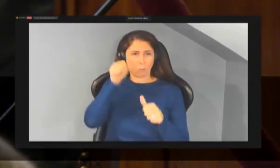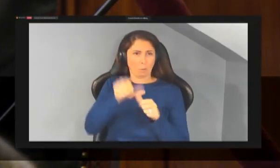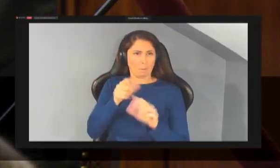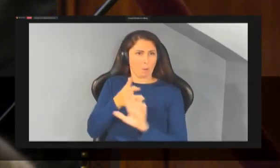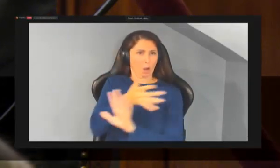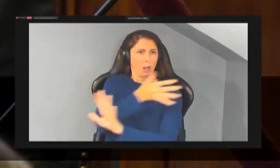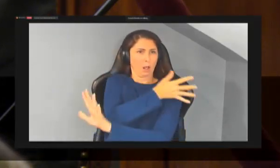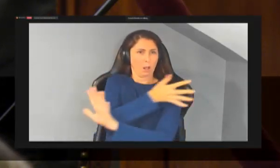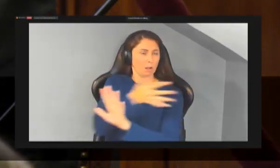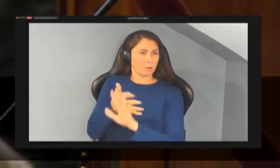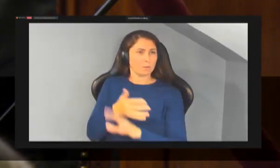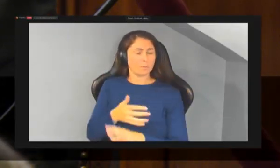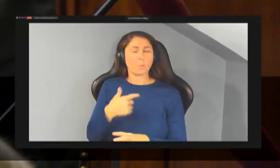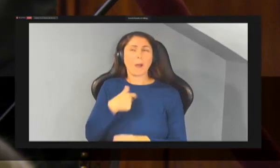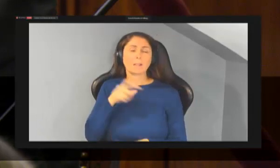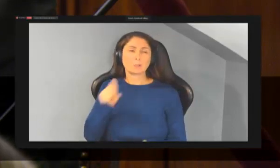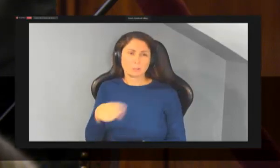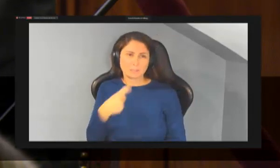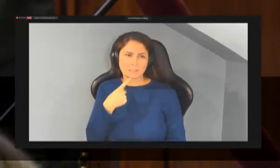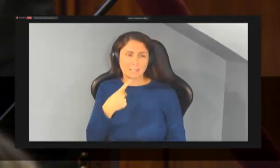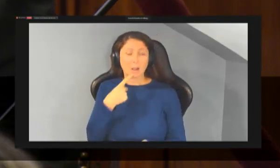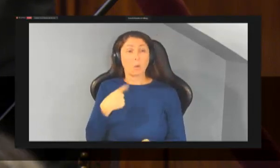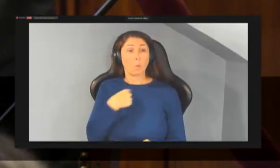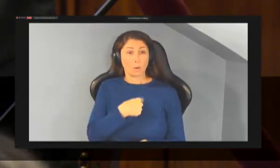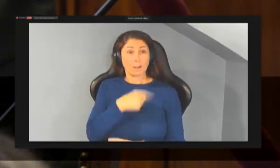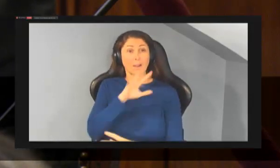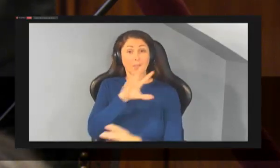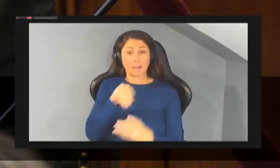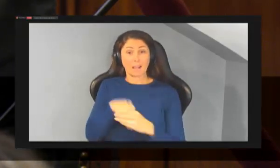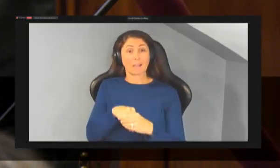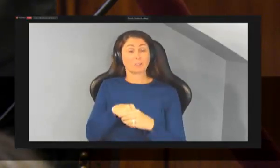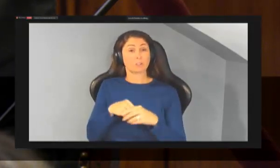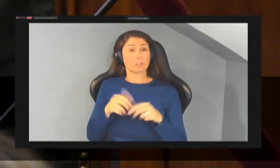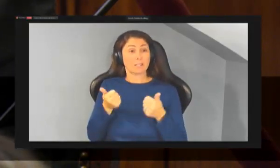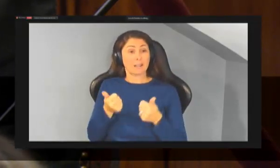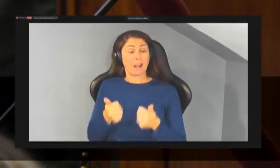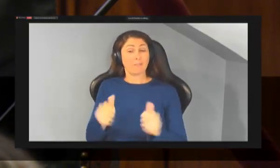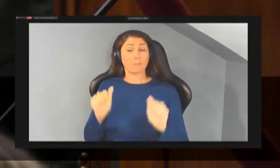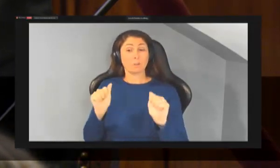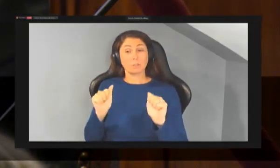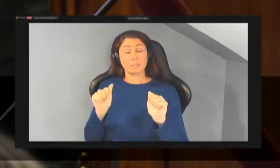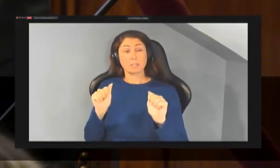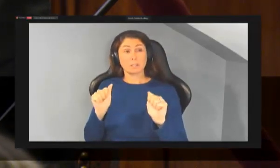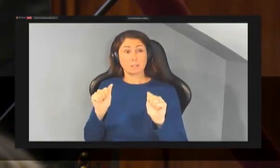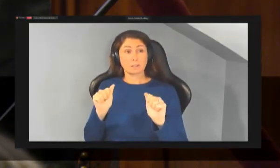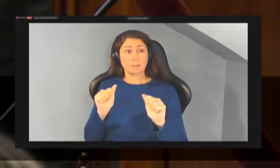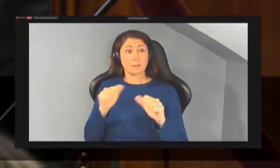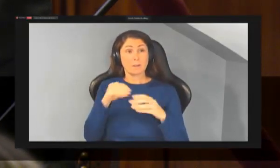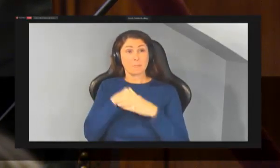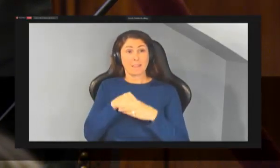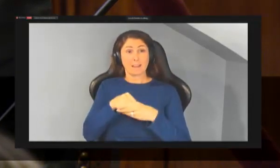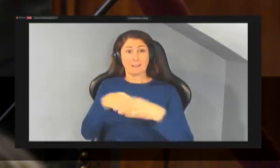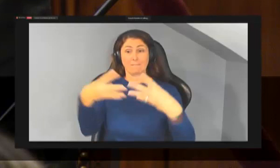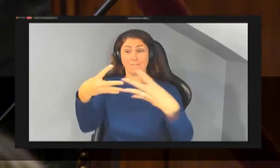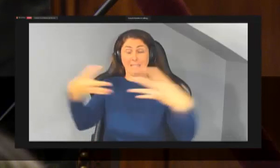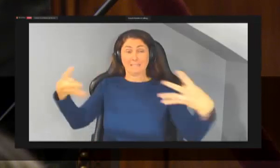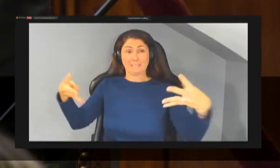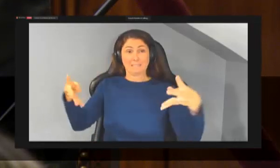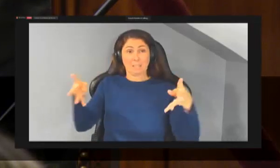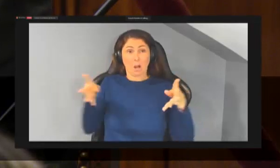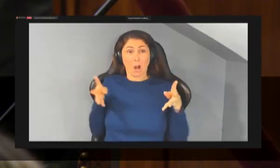say, we have engaged in efforts in fencing off portions of